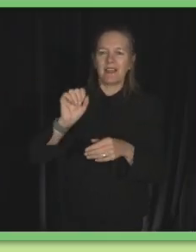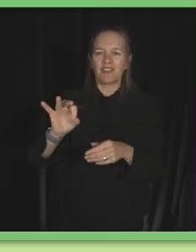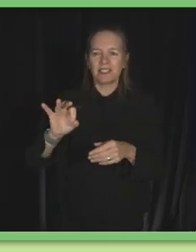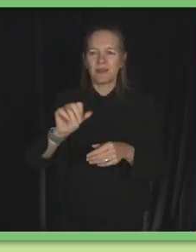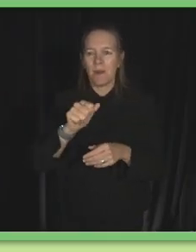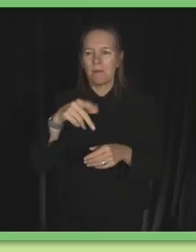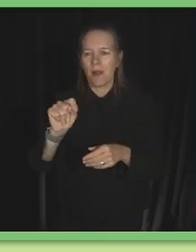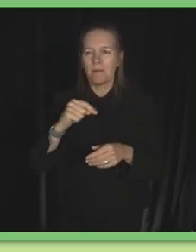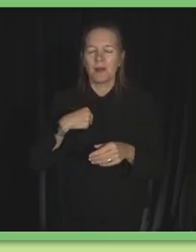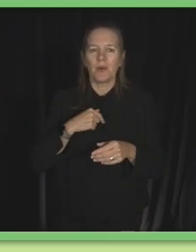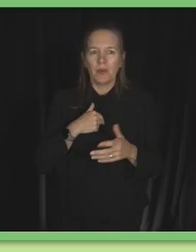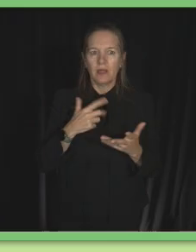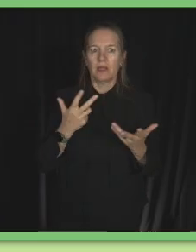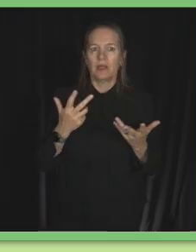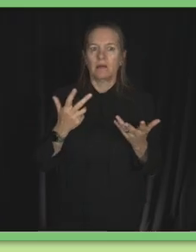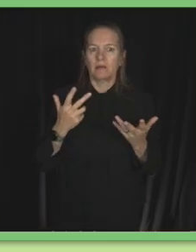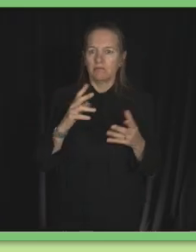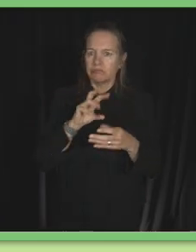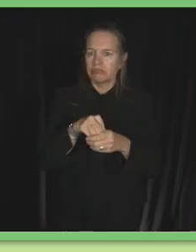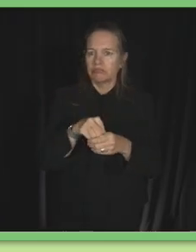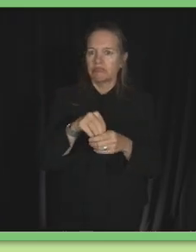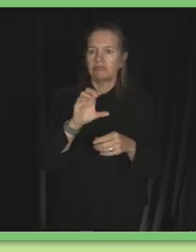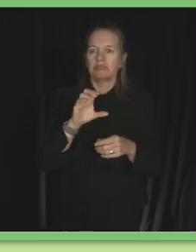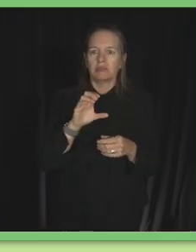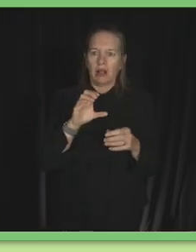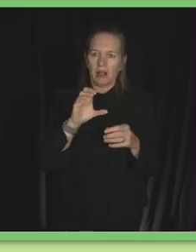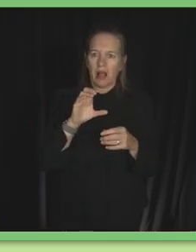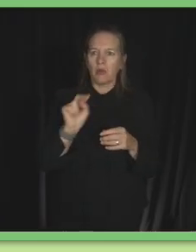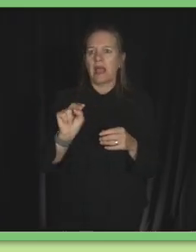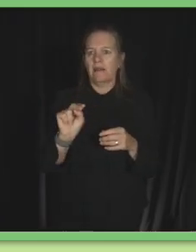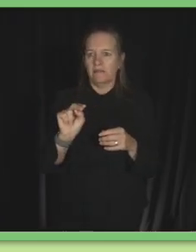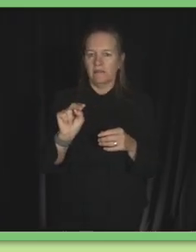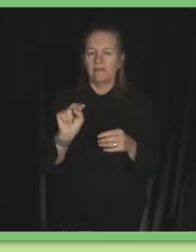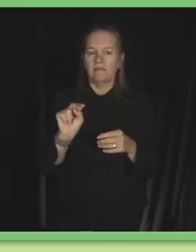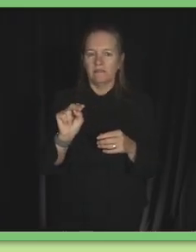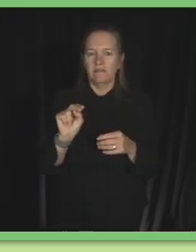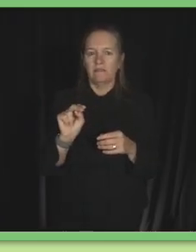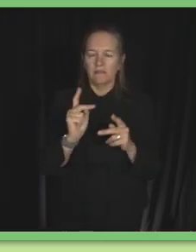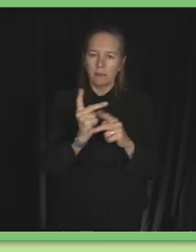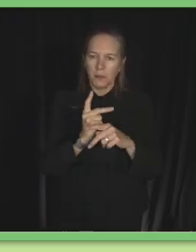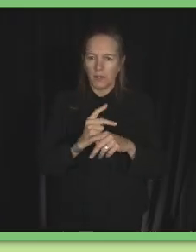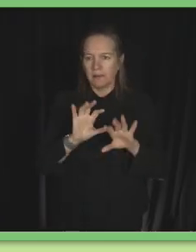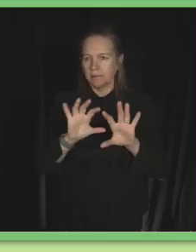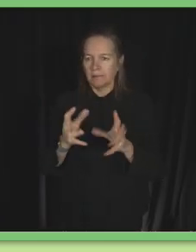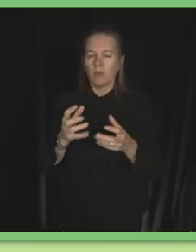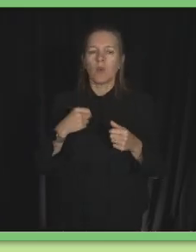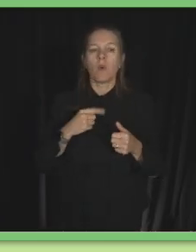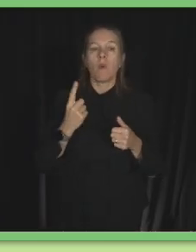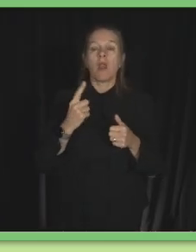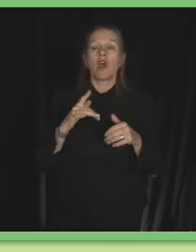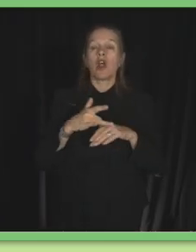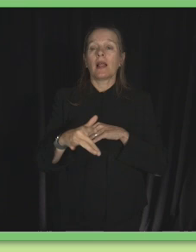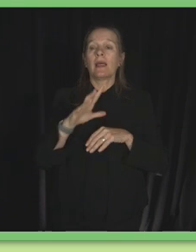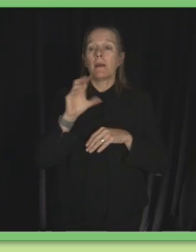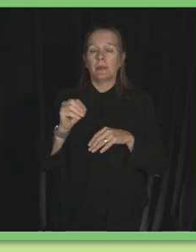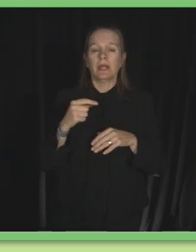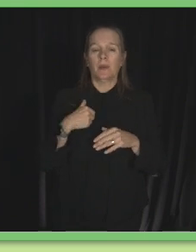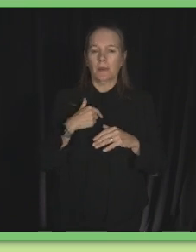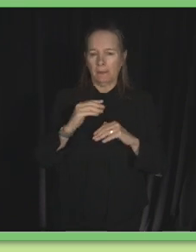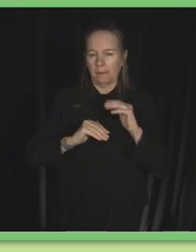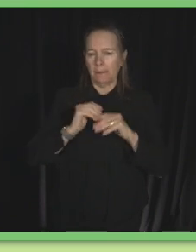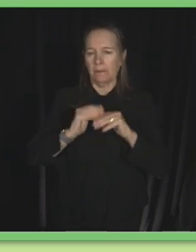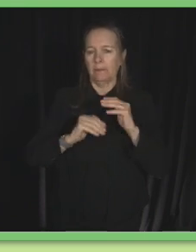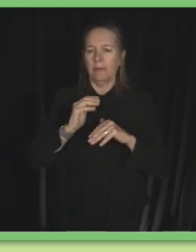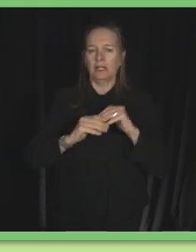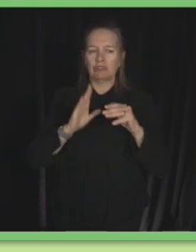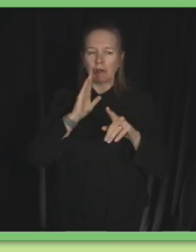into the evolution of the world of cloud-native computing. We were one of the earliest companies to build directly on AWS, back when you could